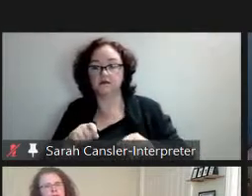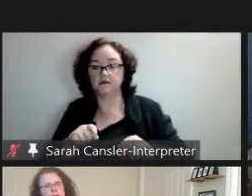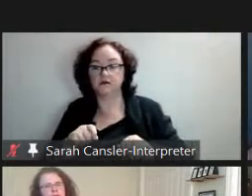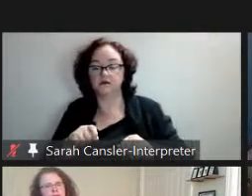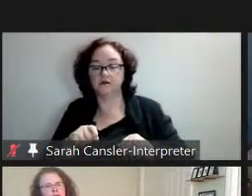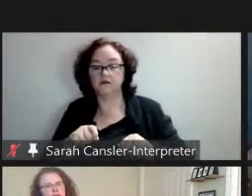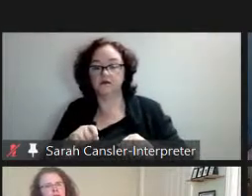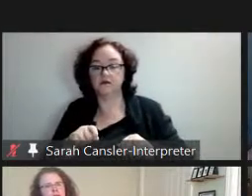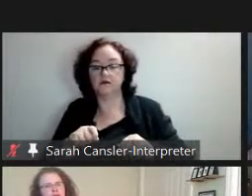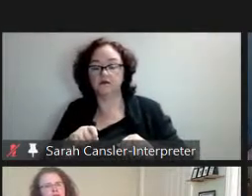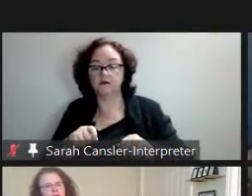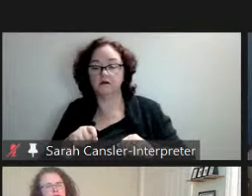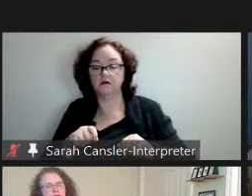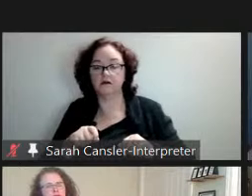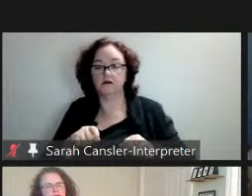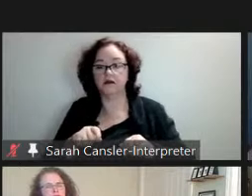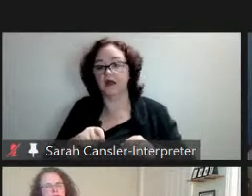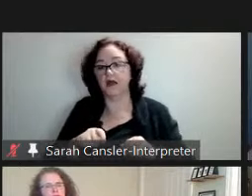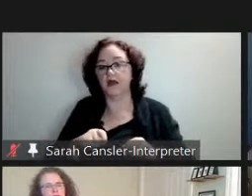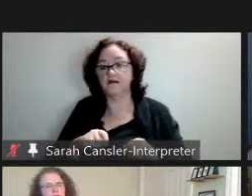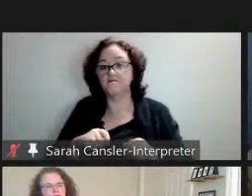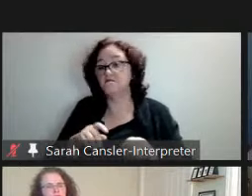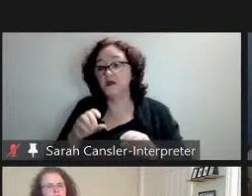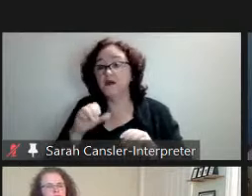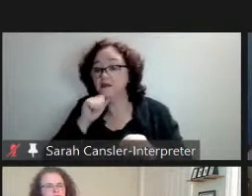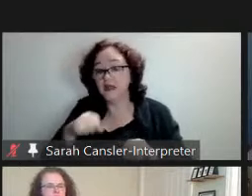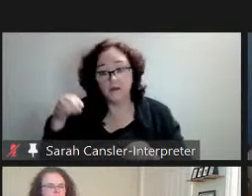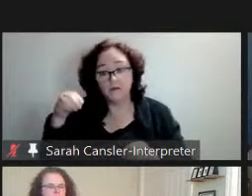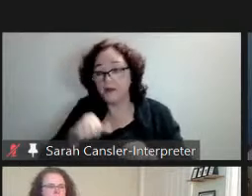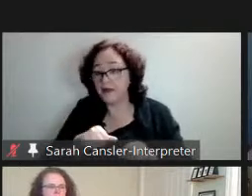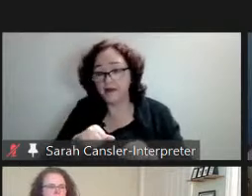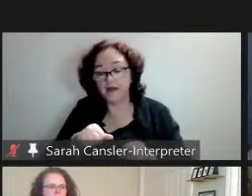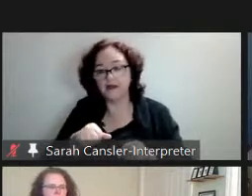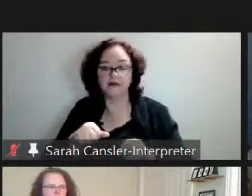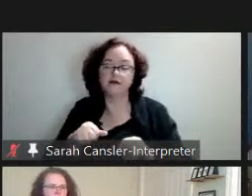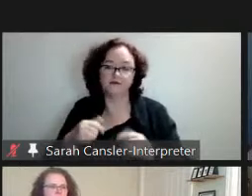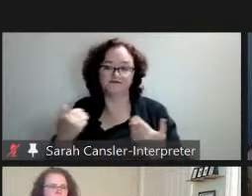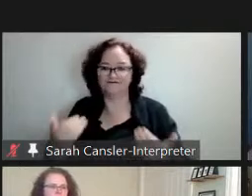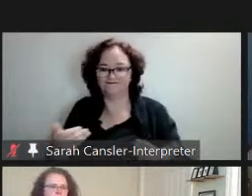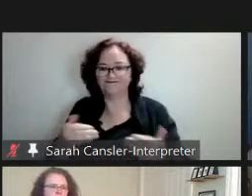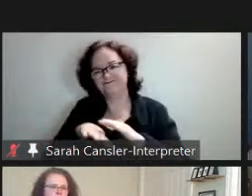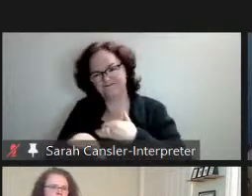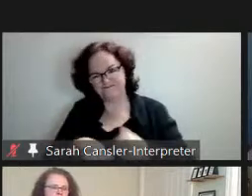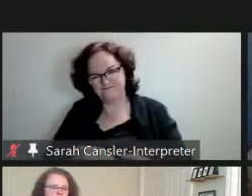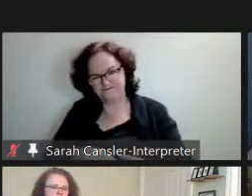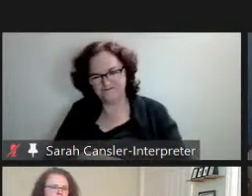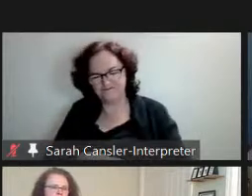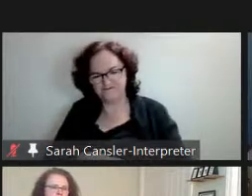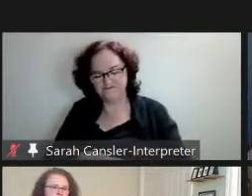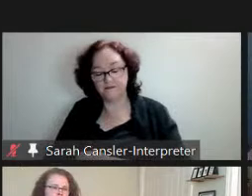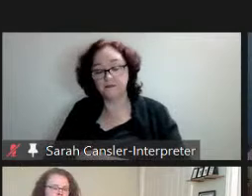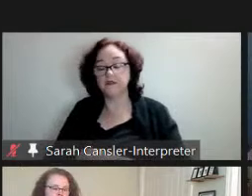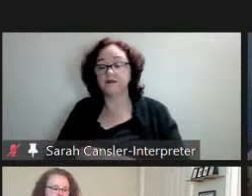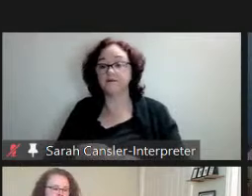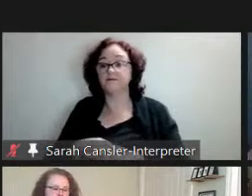evade paying the fare and just walk through. So this design has really basically 2 purposes. One